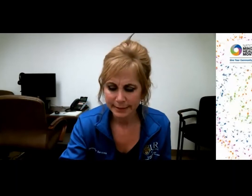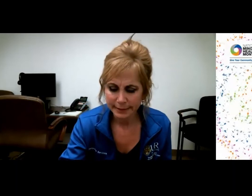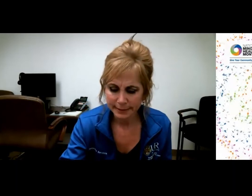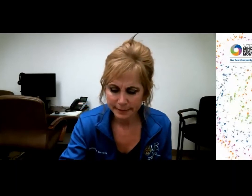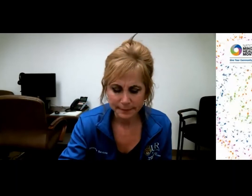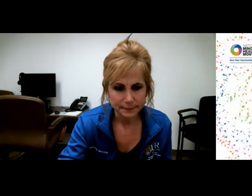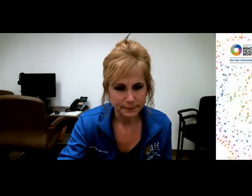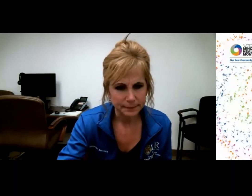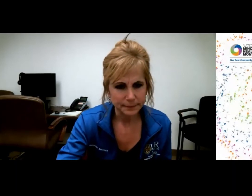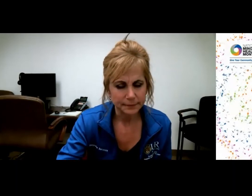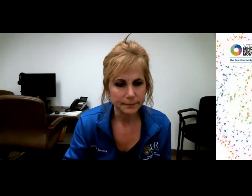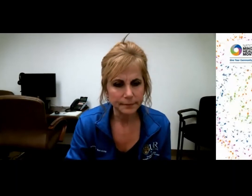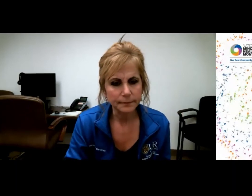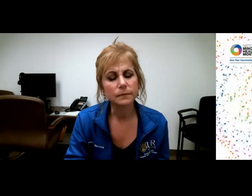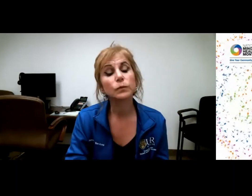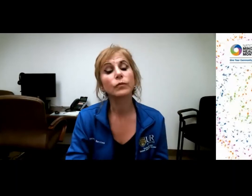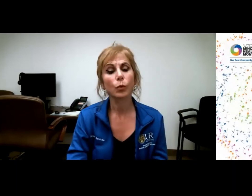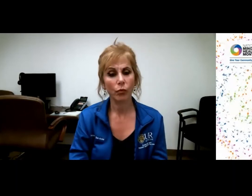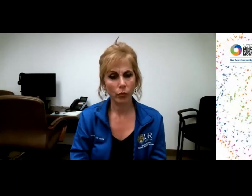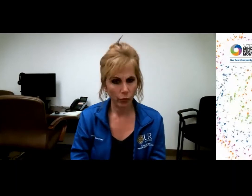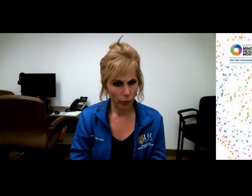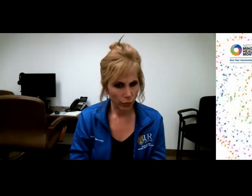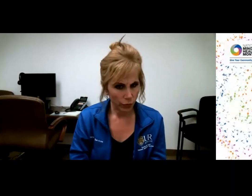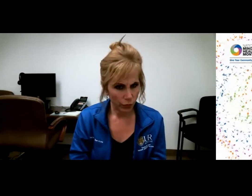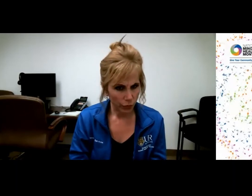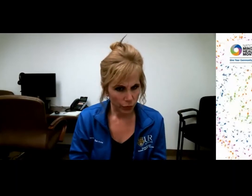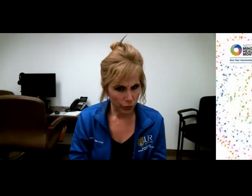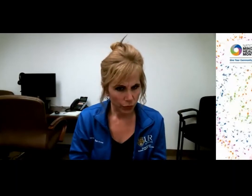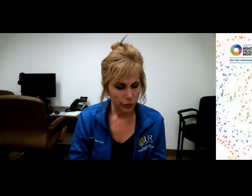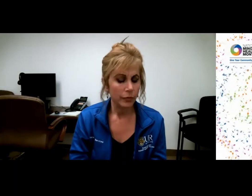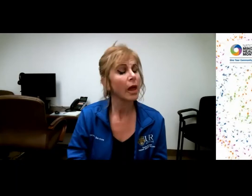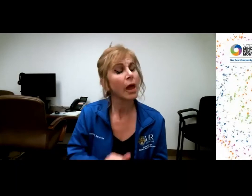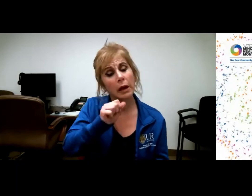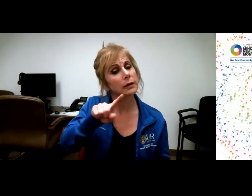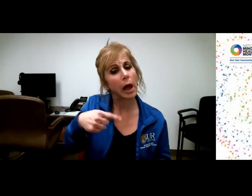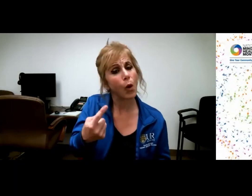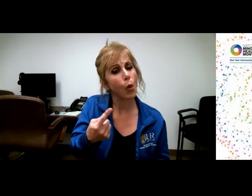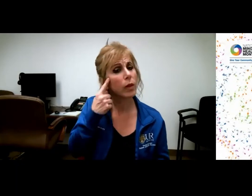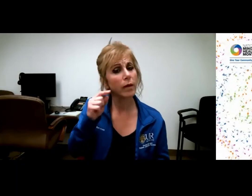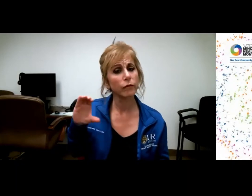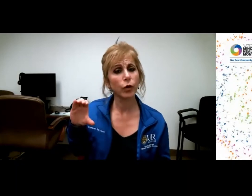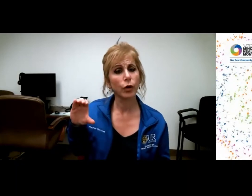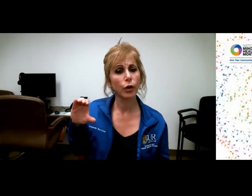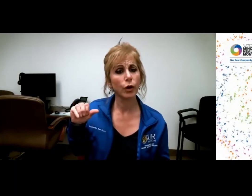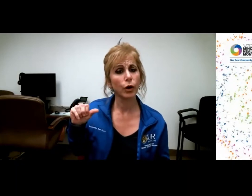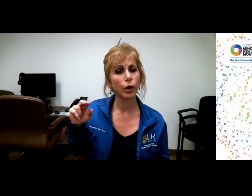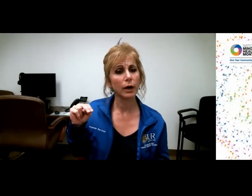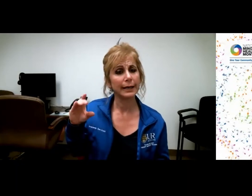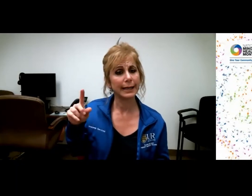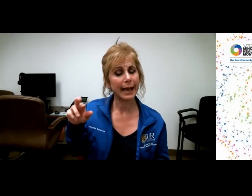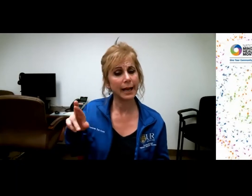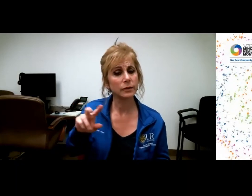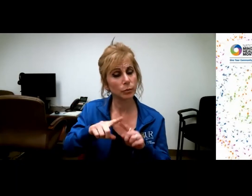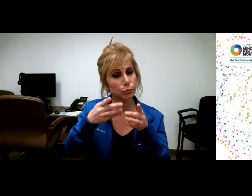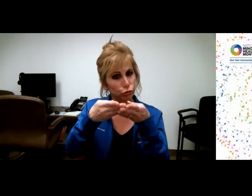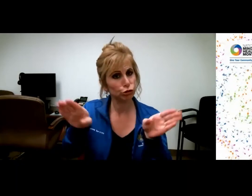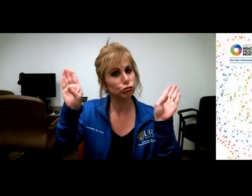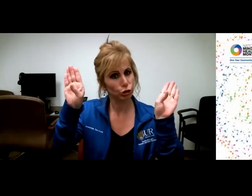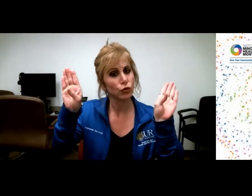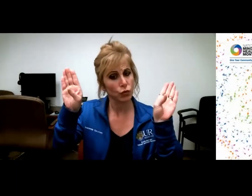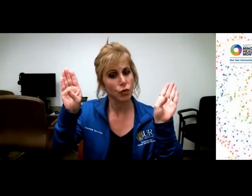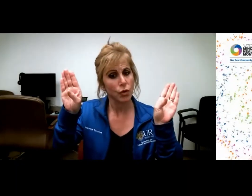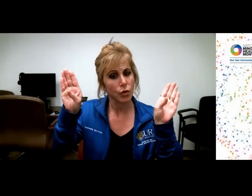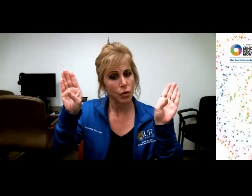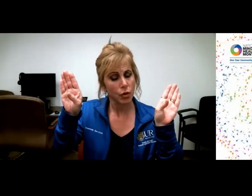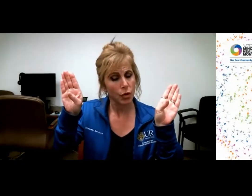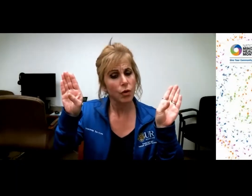conversations, which are not applied only to cancer, but in general to health, to our health status.